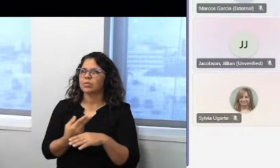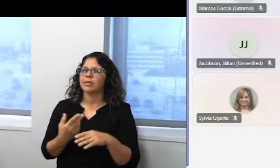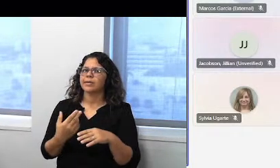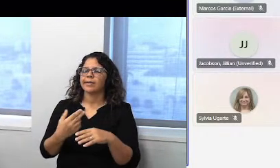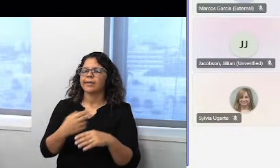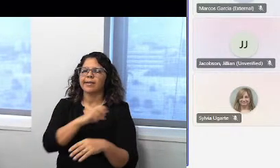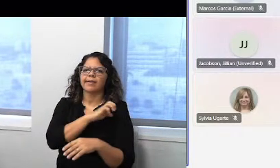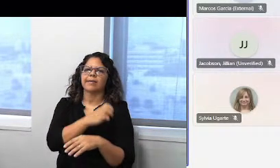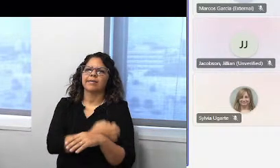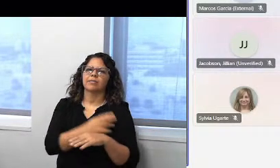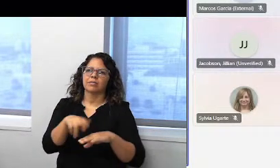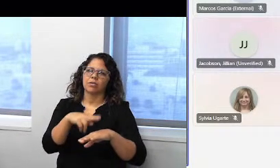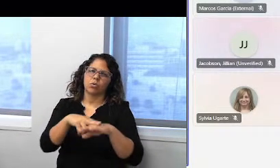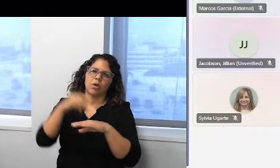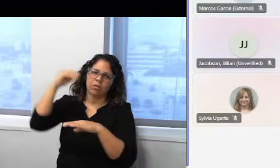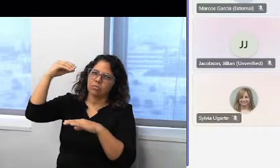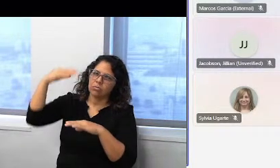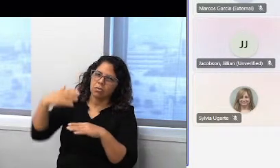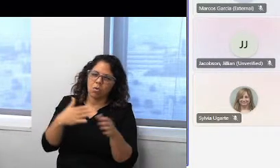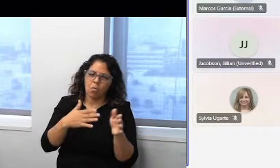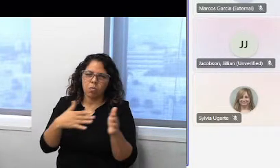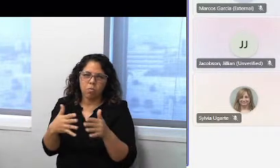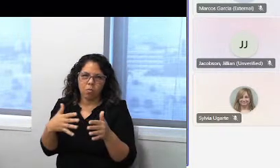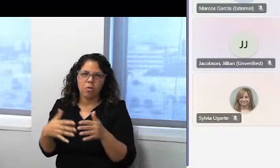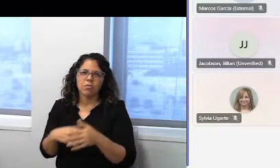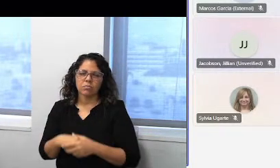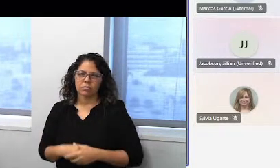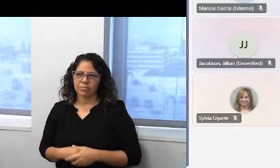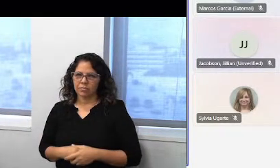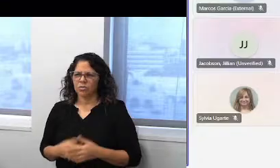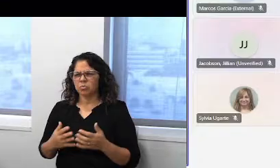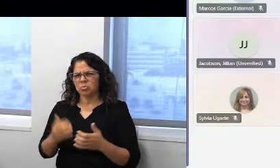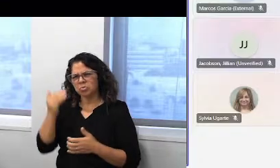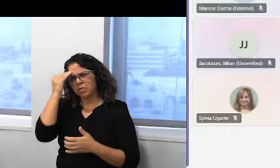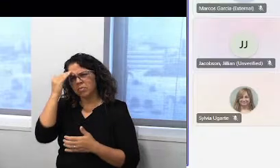understanding of where the status of those projects is.